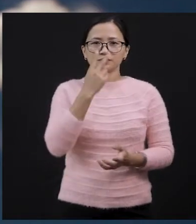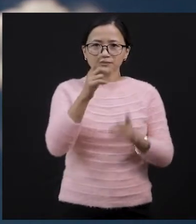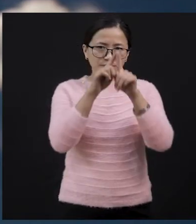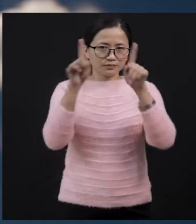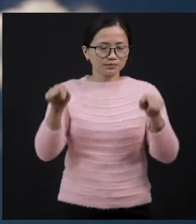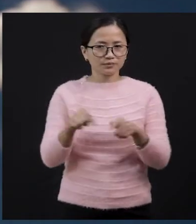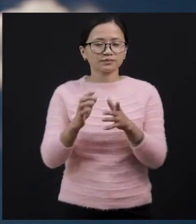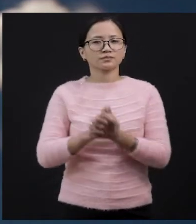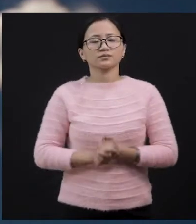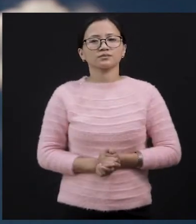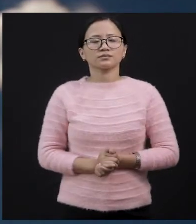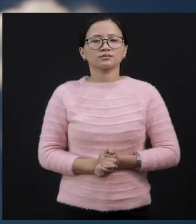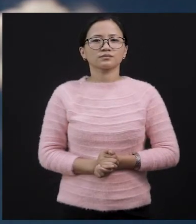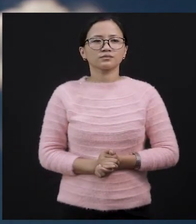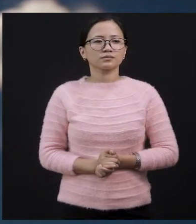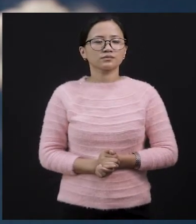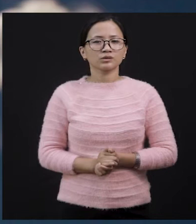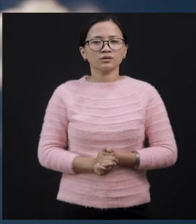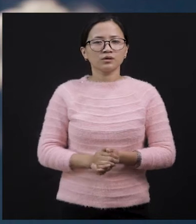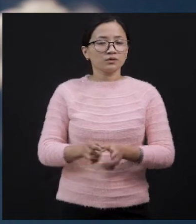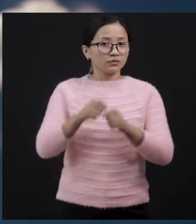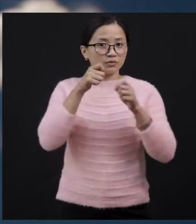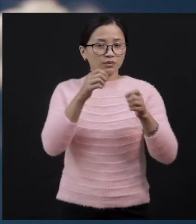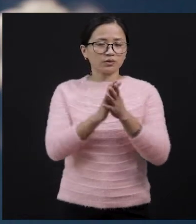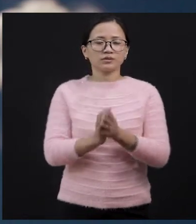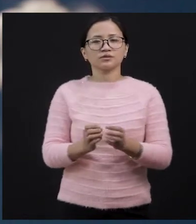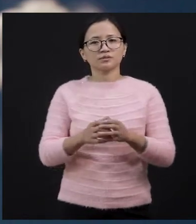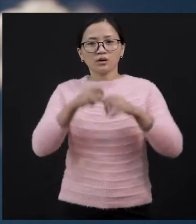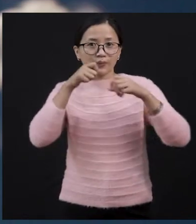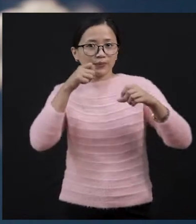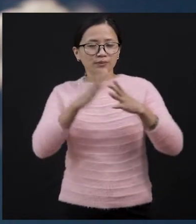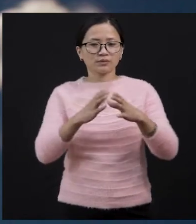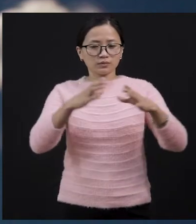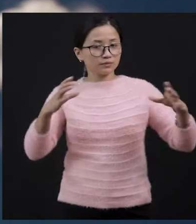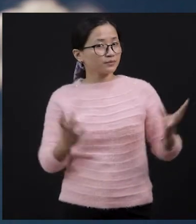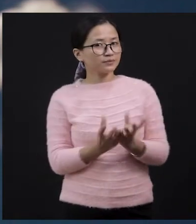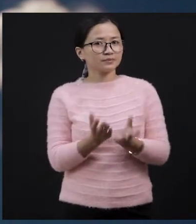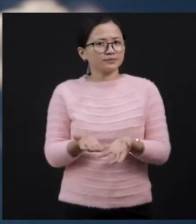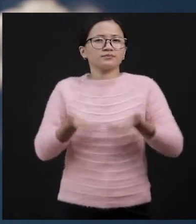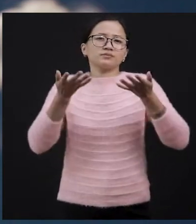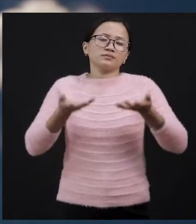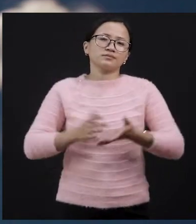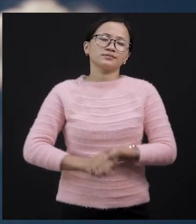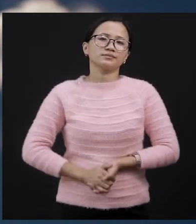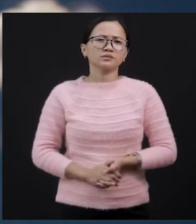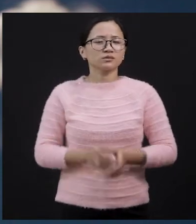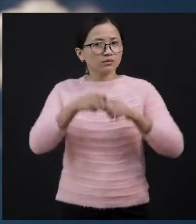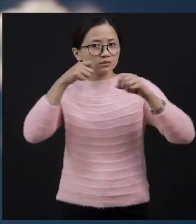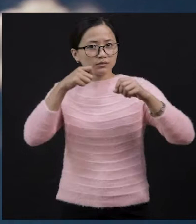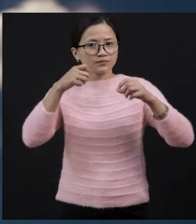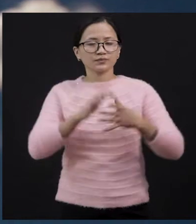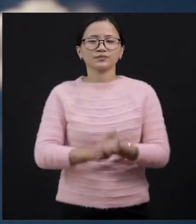tires, to inflate these balloons. Do you like balloons? Do you like to blow